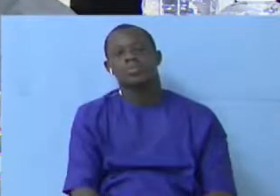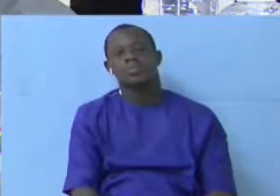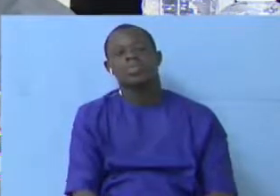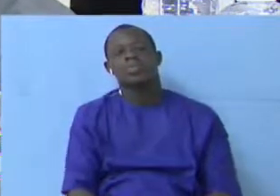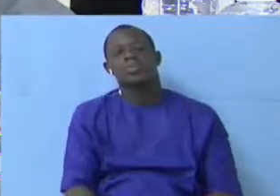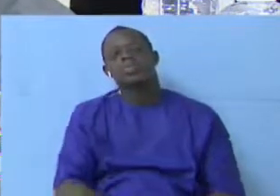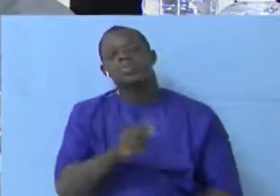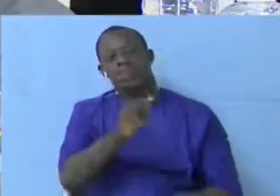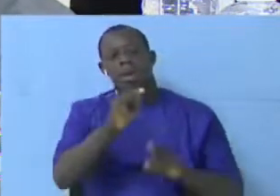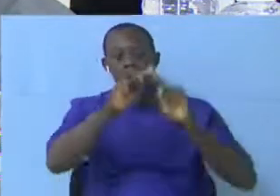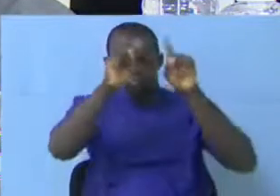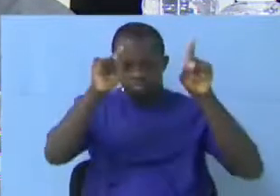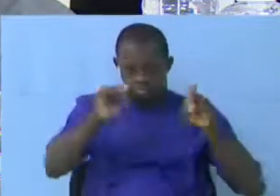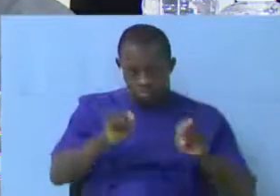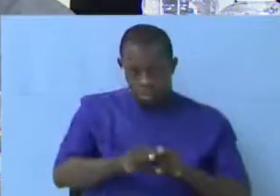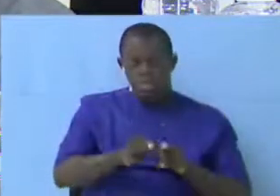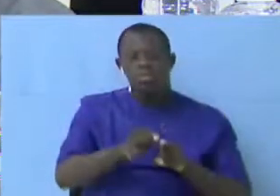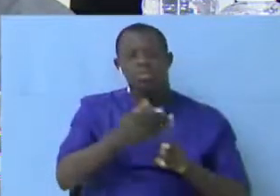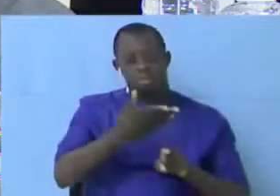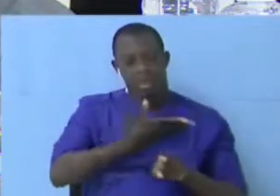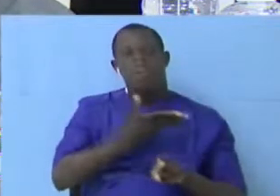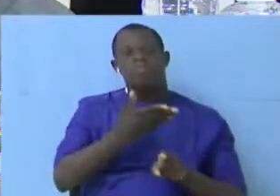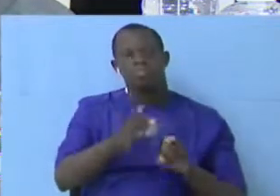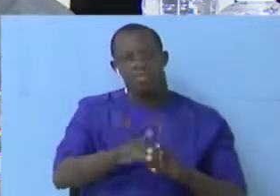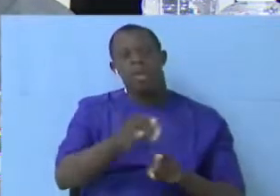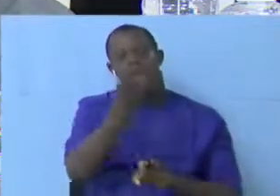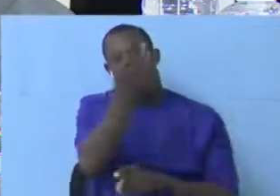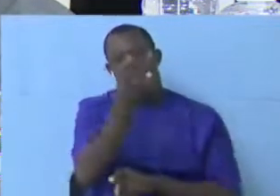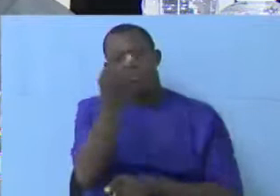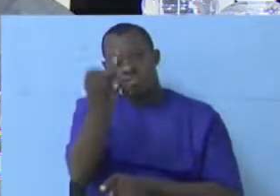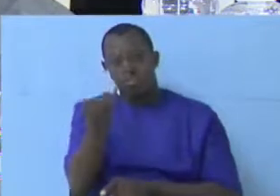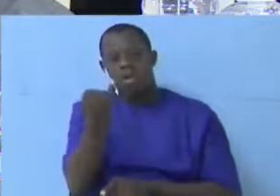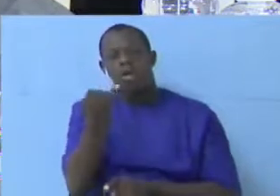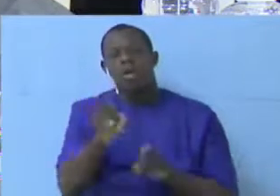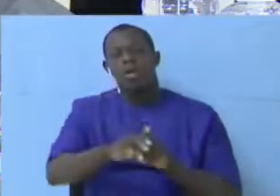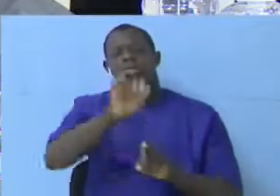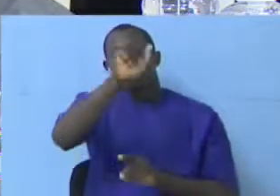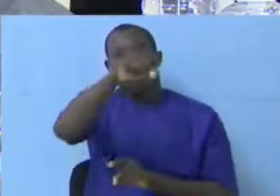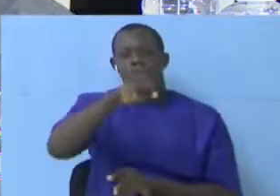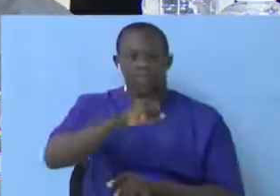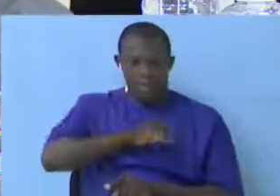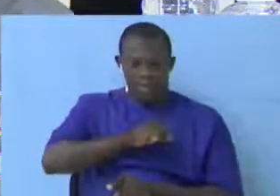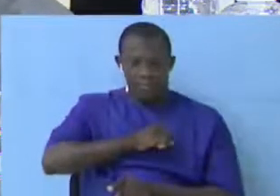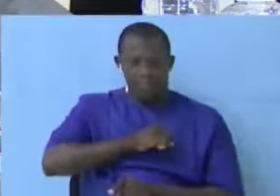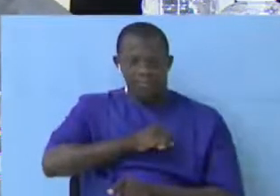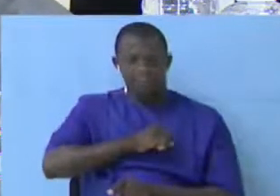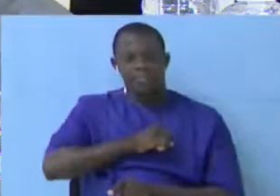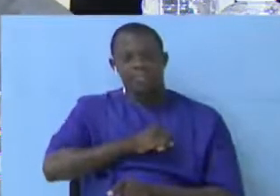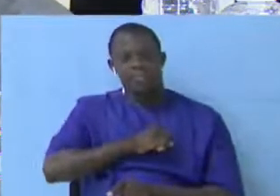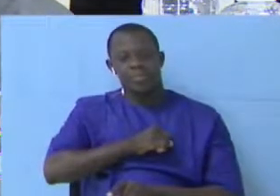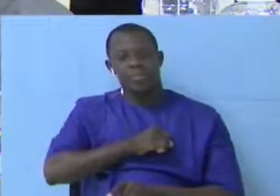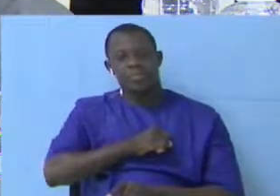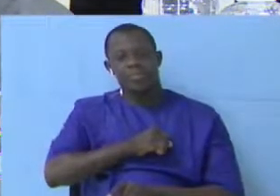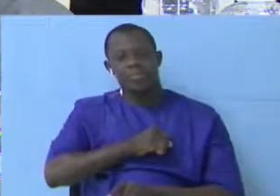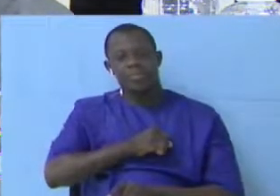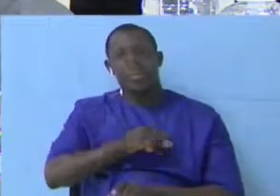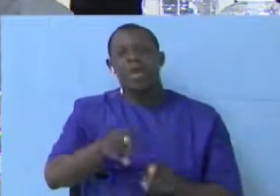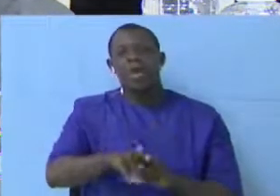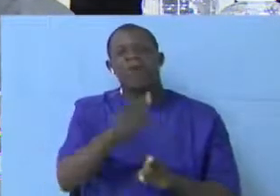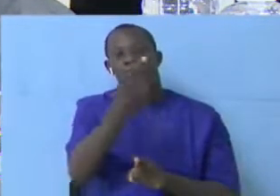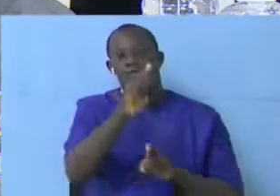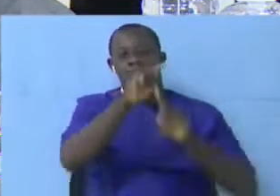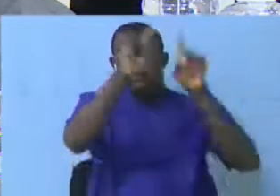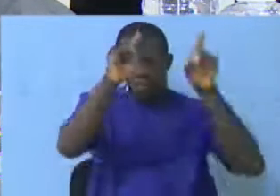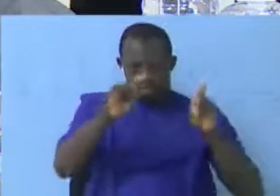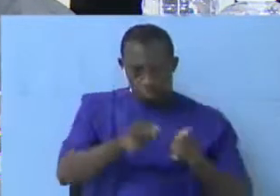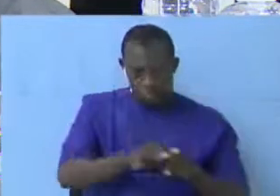least 2 individuals there. Yourself? Box or box? No fulale. No. The first box. Box